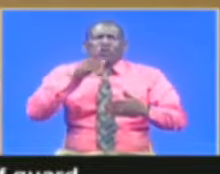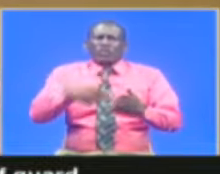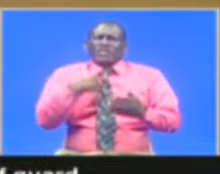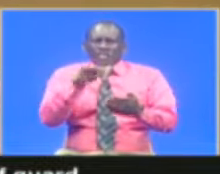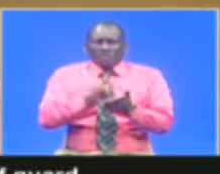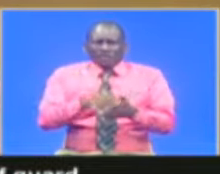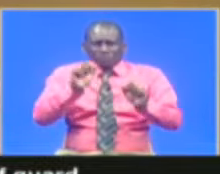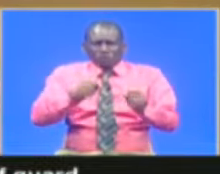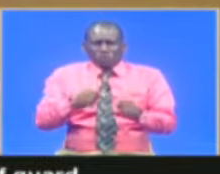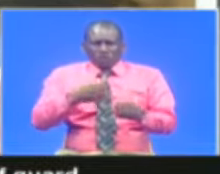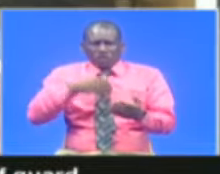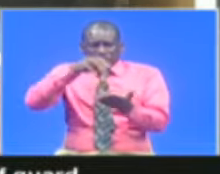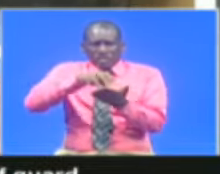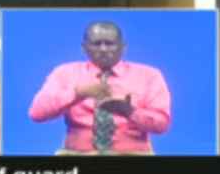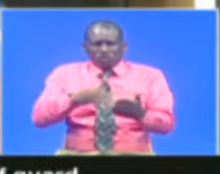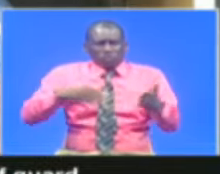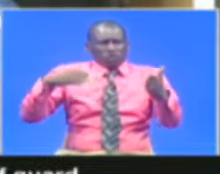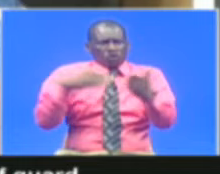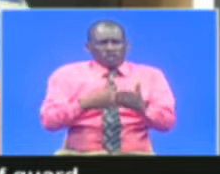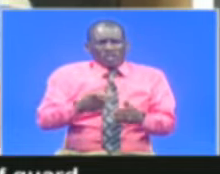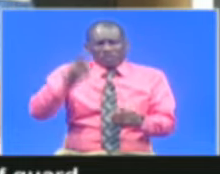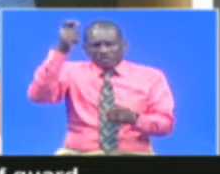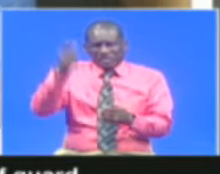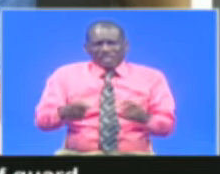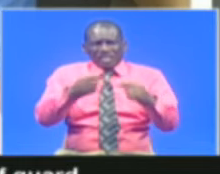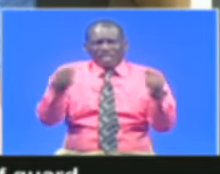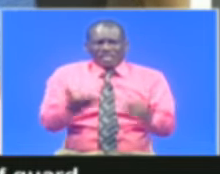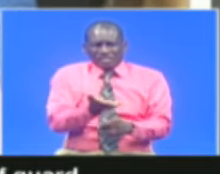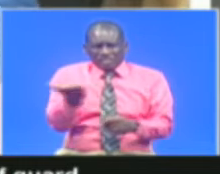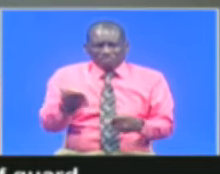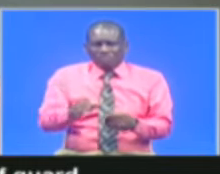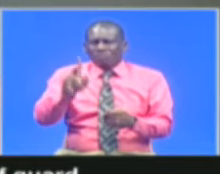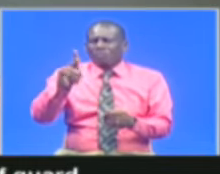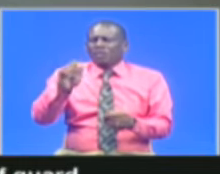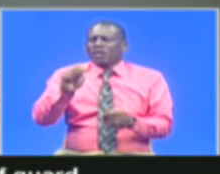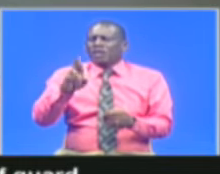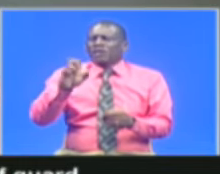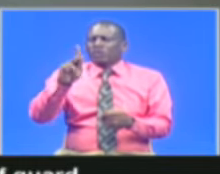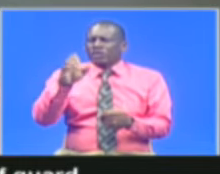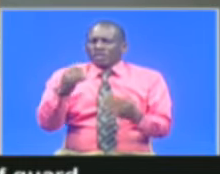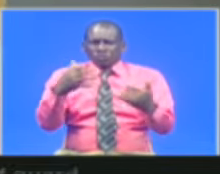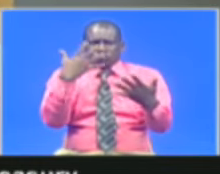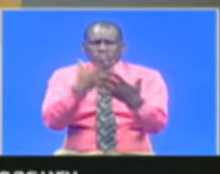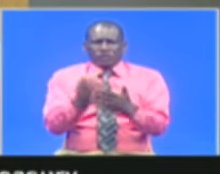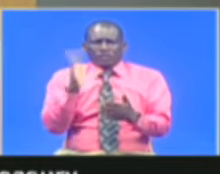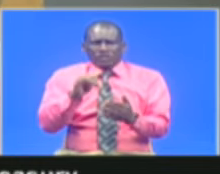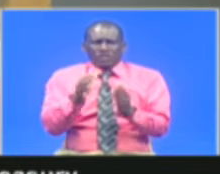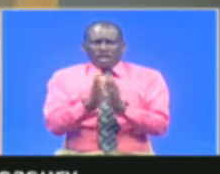may confer charges of obstruction of justice against them. Karioki Kamurwa is now in custody, and it